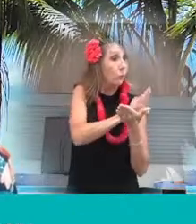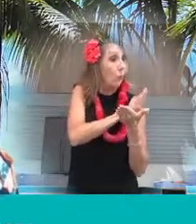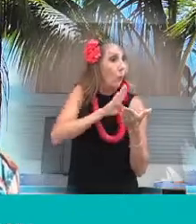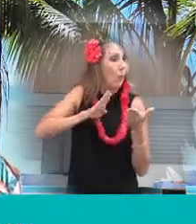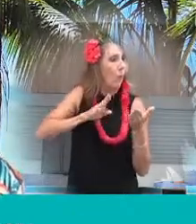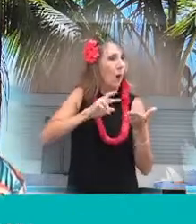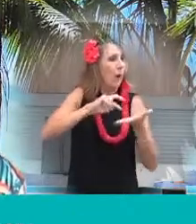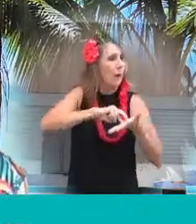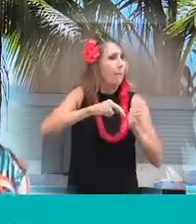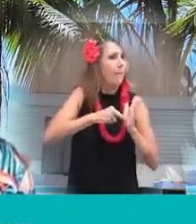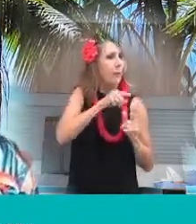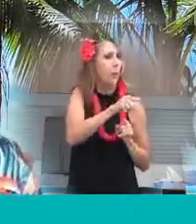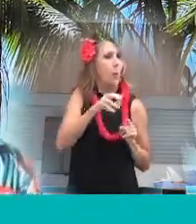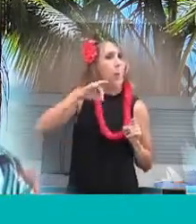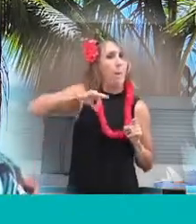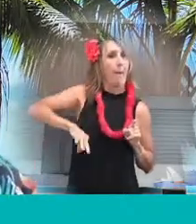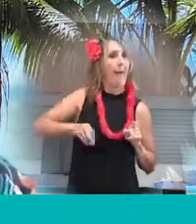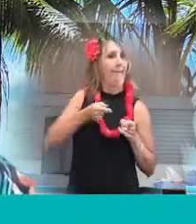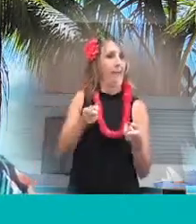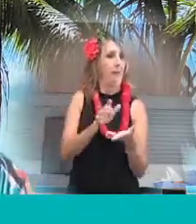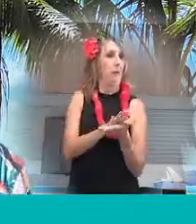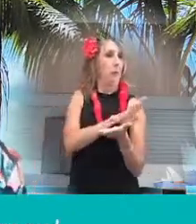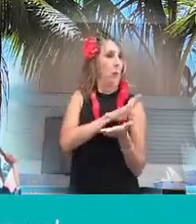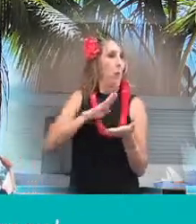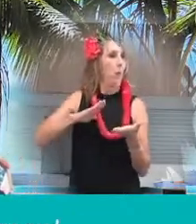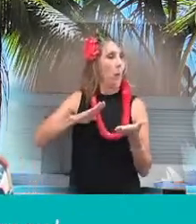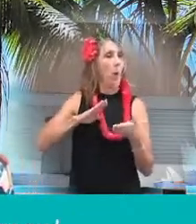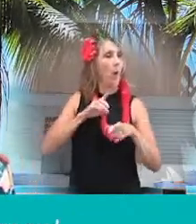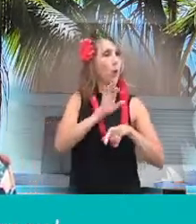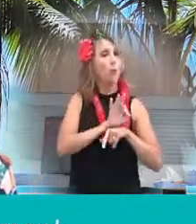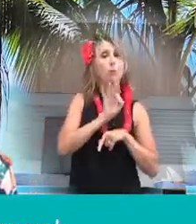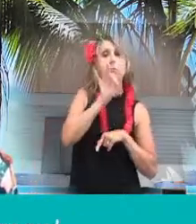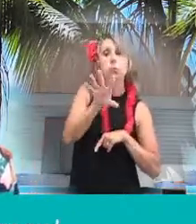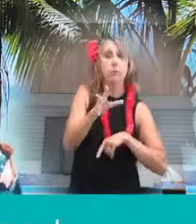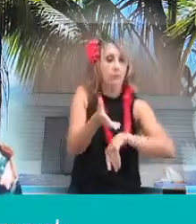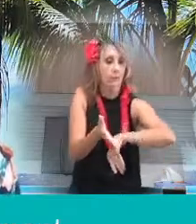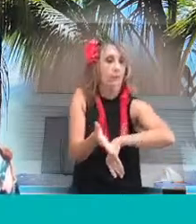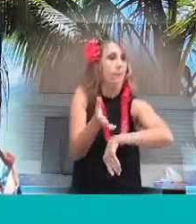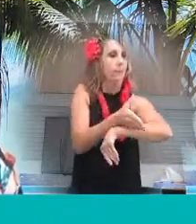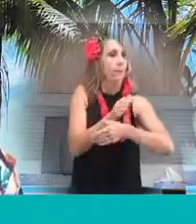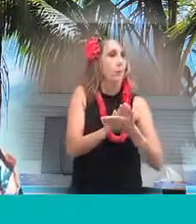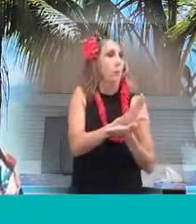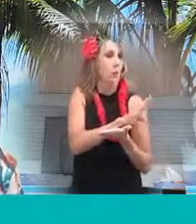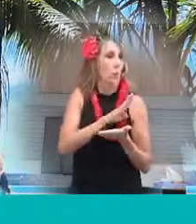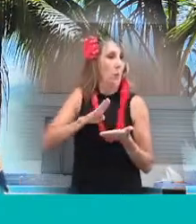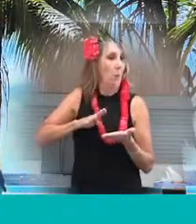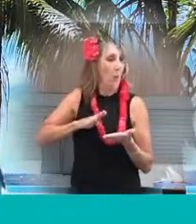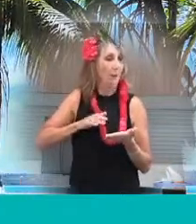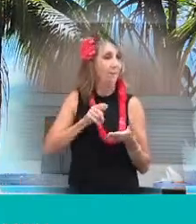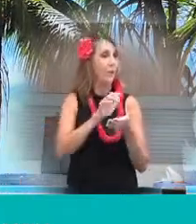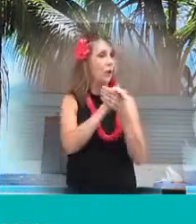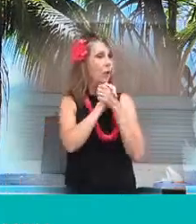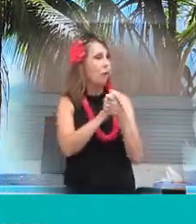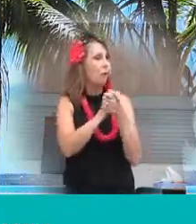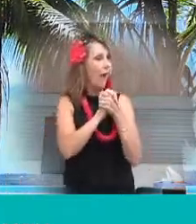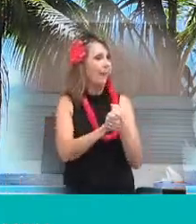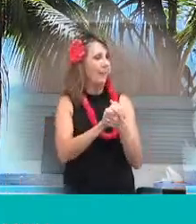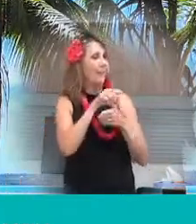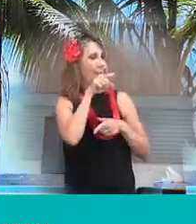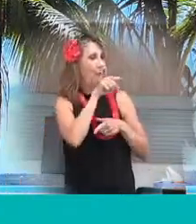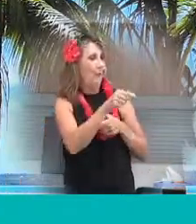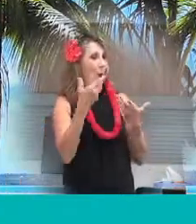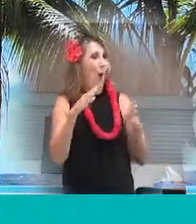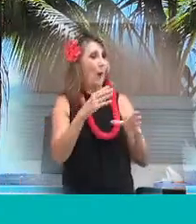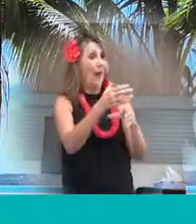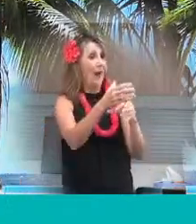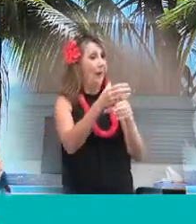the words of our Scouters, I say congratulations for having achieved your retirement badge. God bless all of you and your families